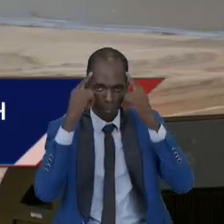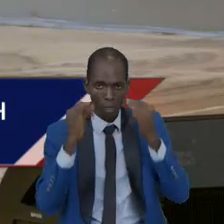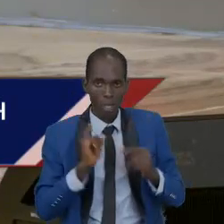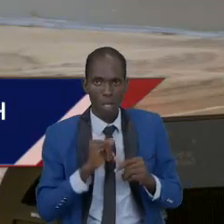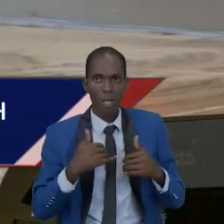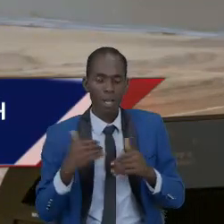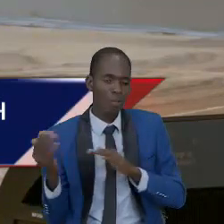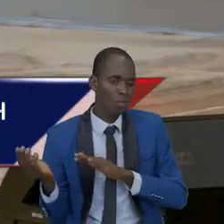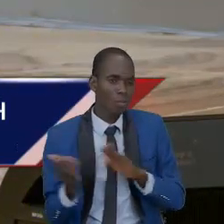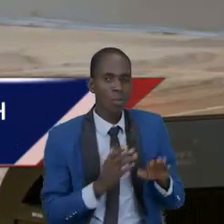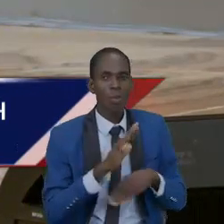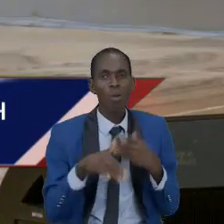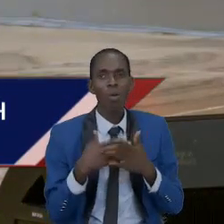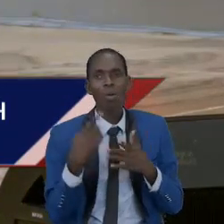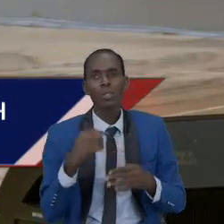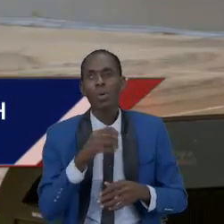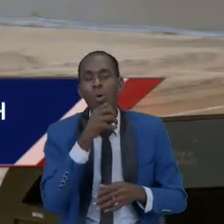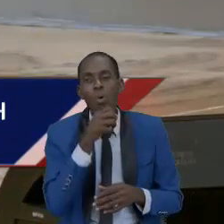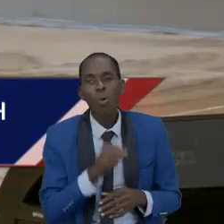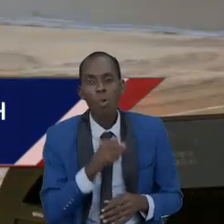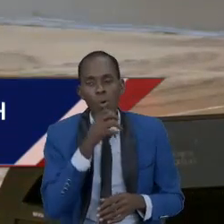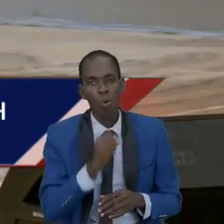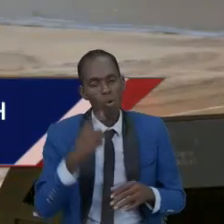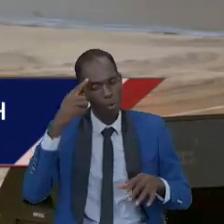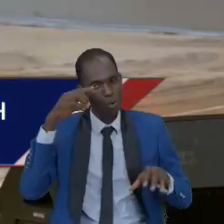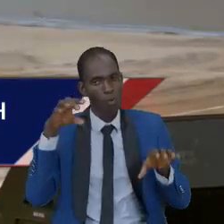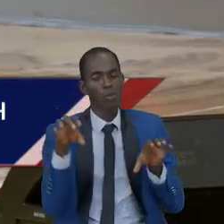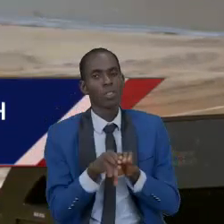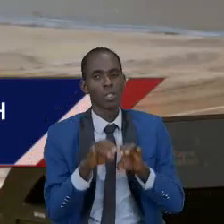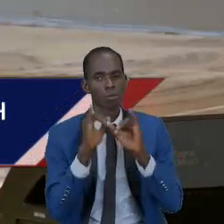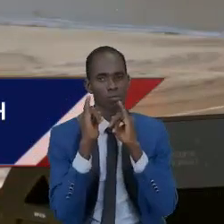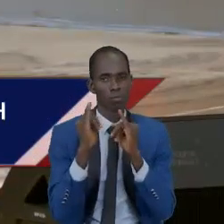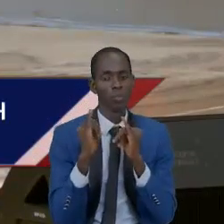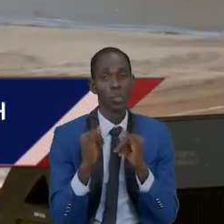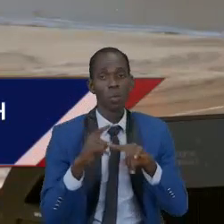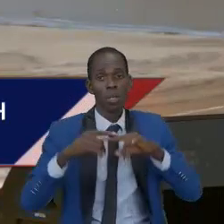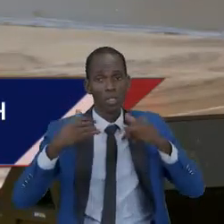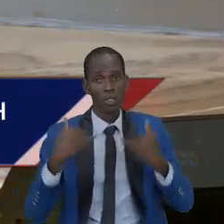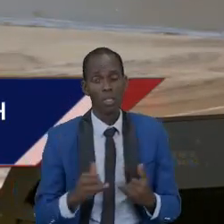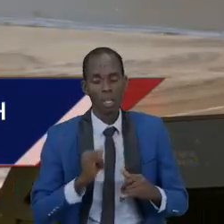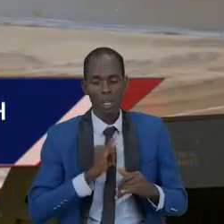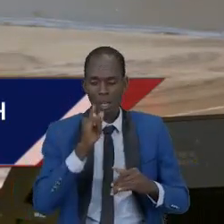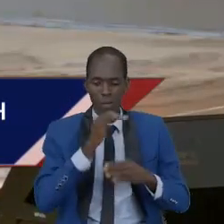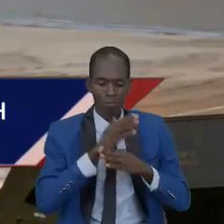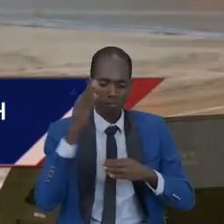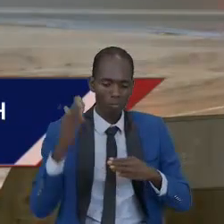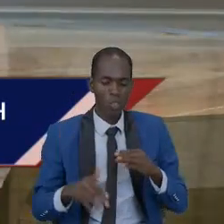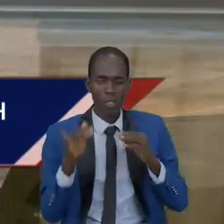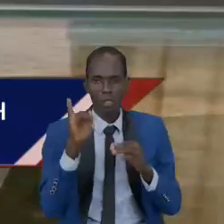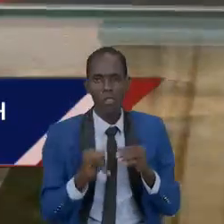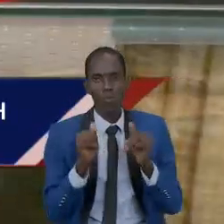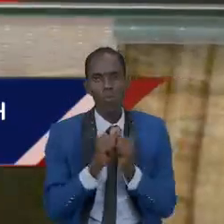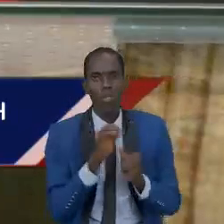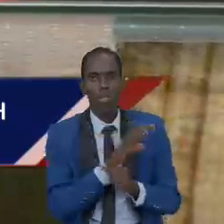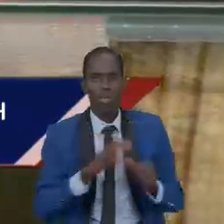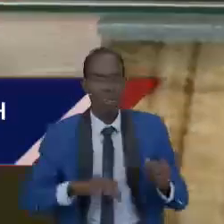abandoned all the old covenant injunctions. But now I'm totally with Christ,